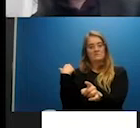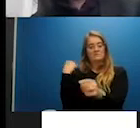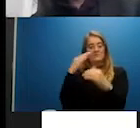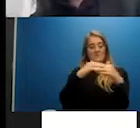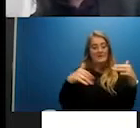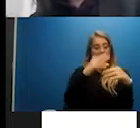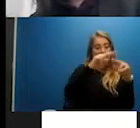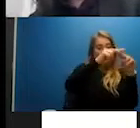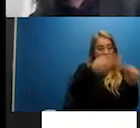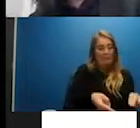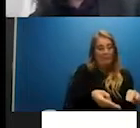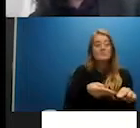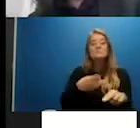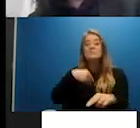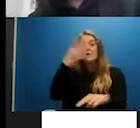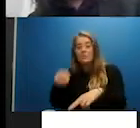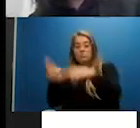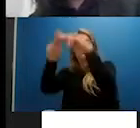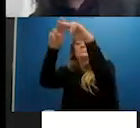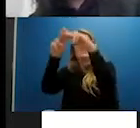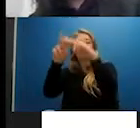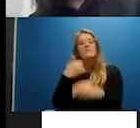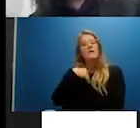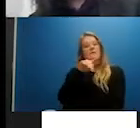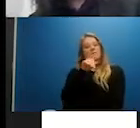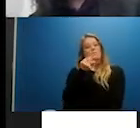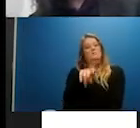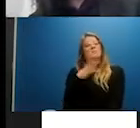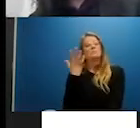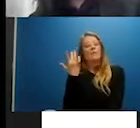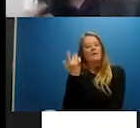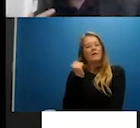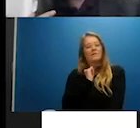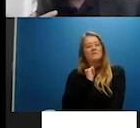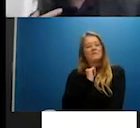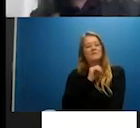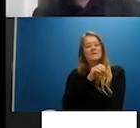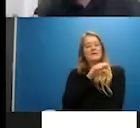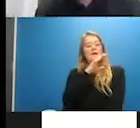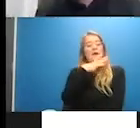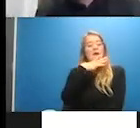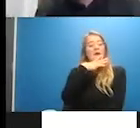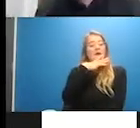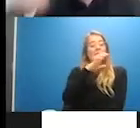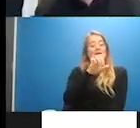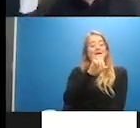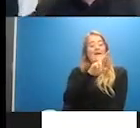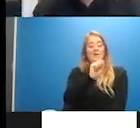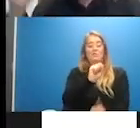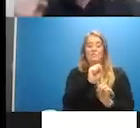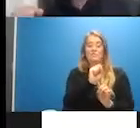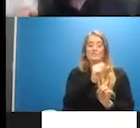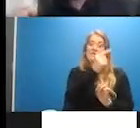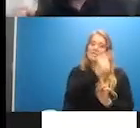non-Indigenous. So the question that we ask is, why is it that elders have a low suicide rate traditionally and seniors